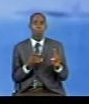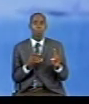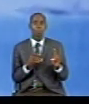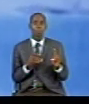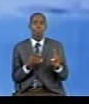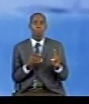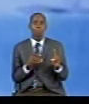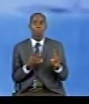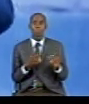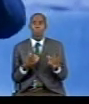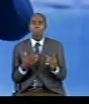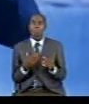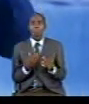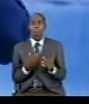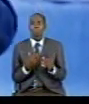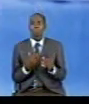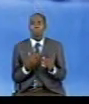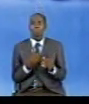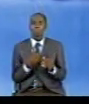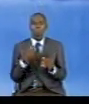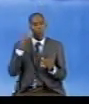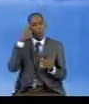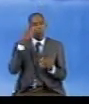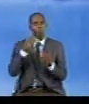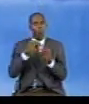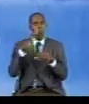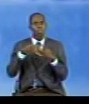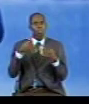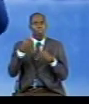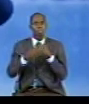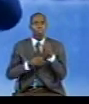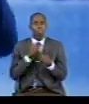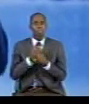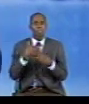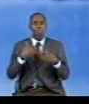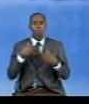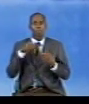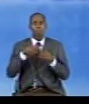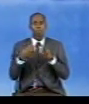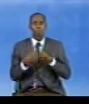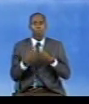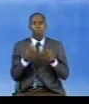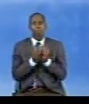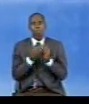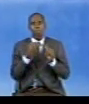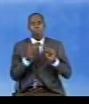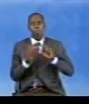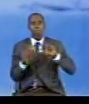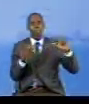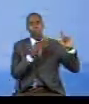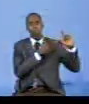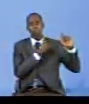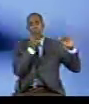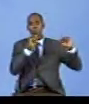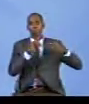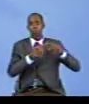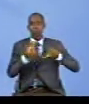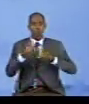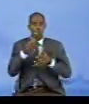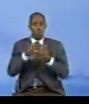accident for the past 10 years and I've been suffering from this, my left hand dislocation. I couldn't raise it up, neither turn